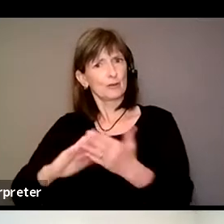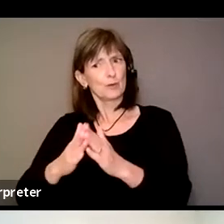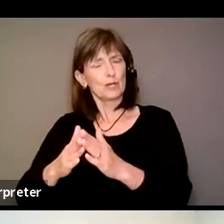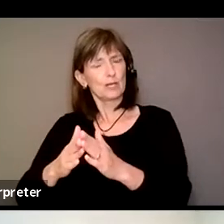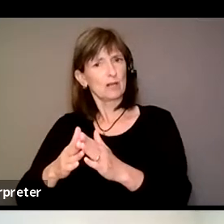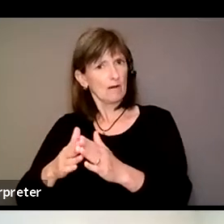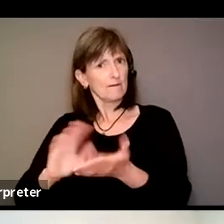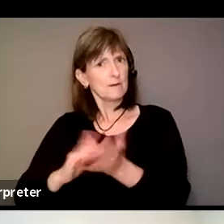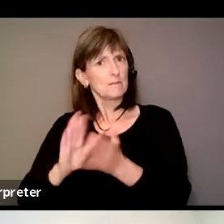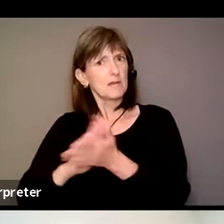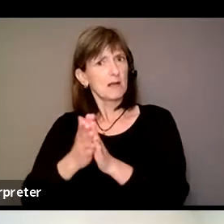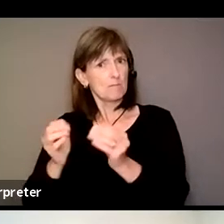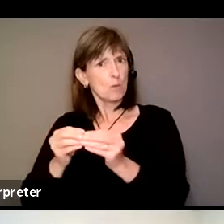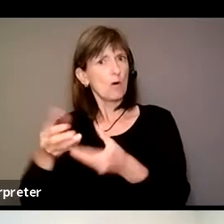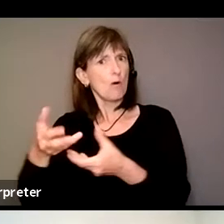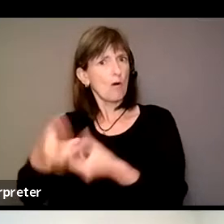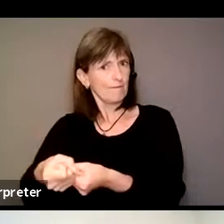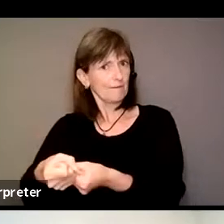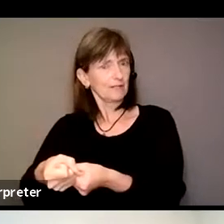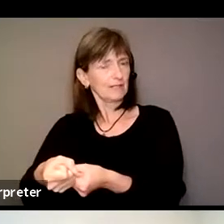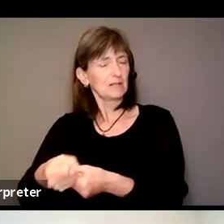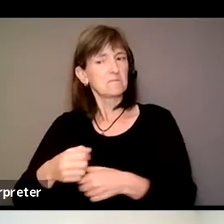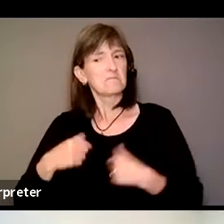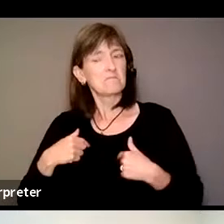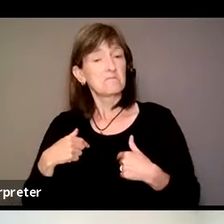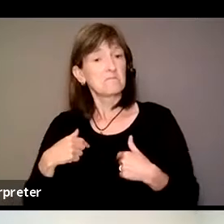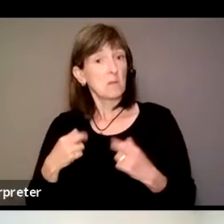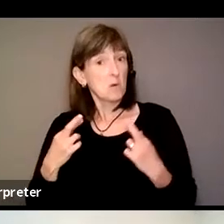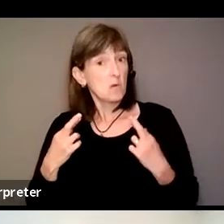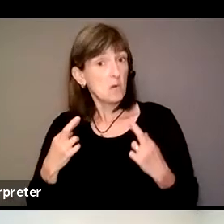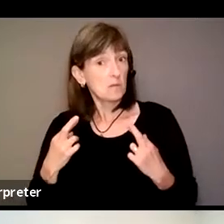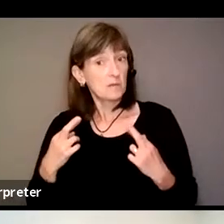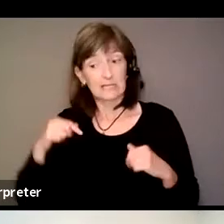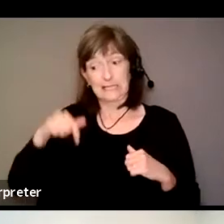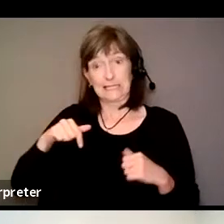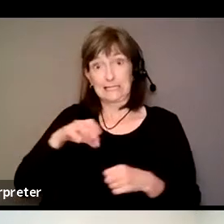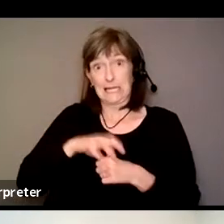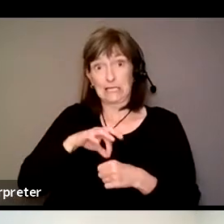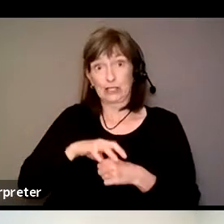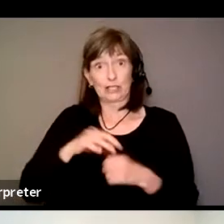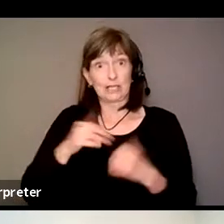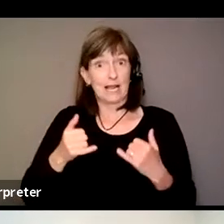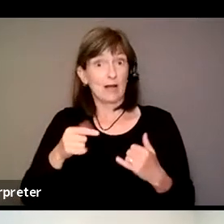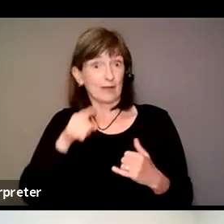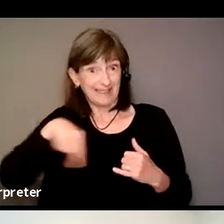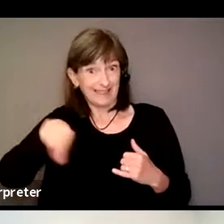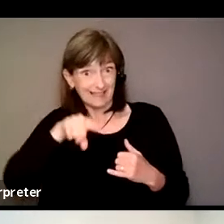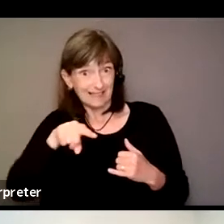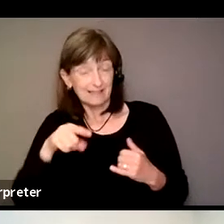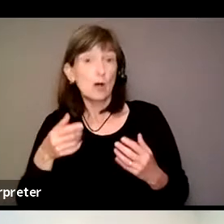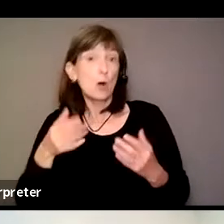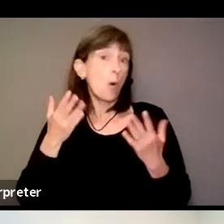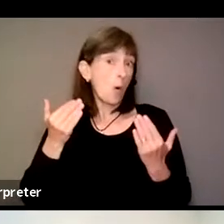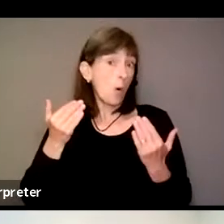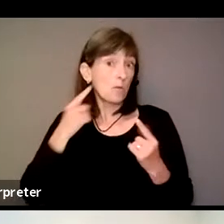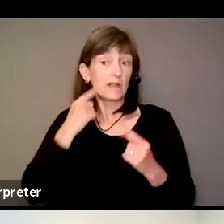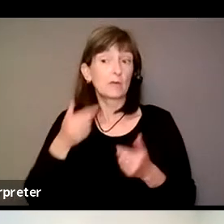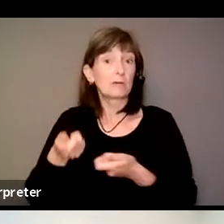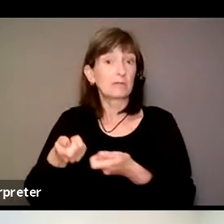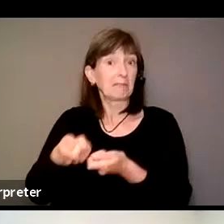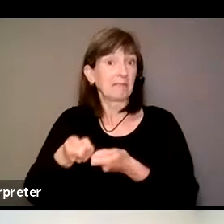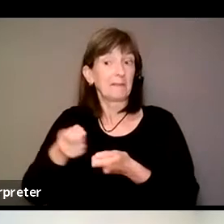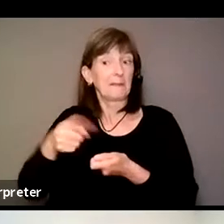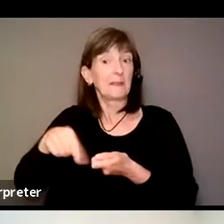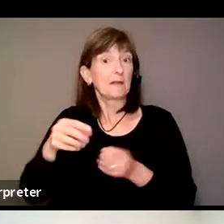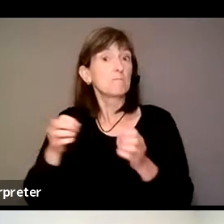I'm praying and hoping at this municipal election, this platform is a way to promote that we're